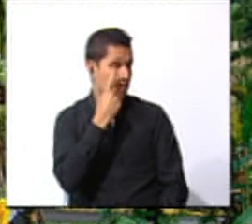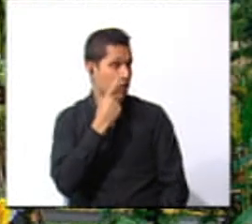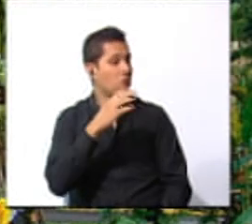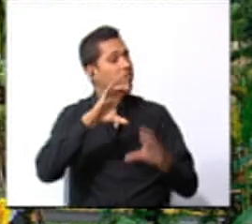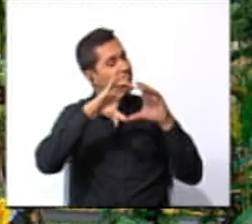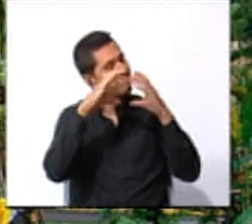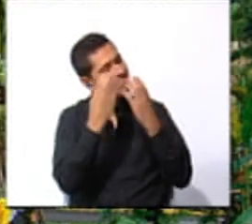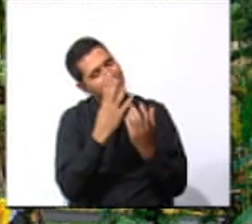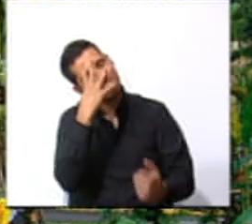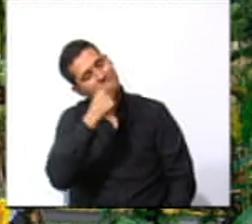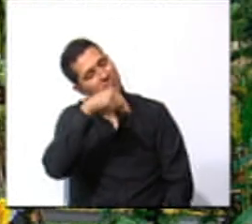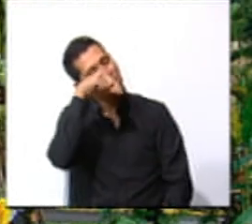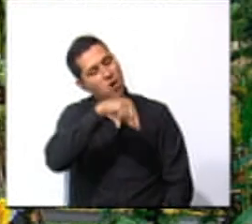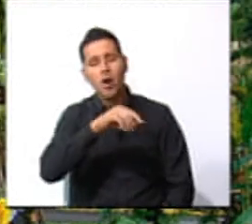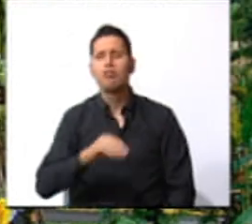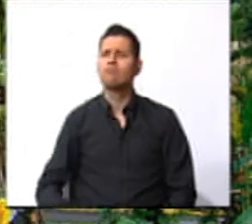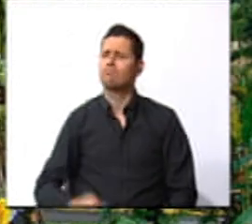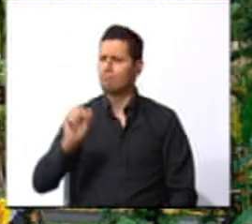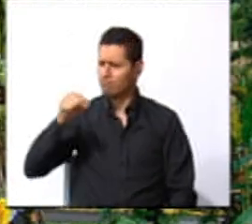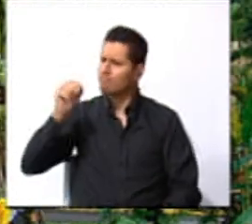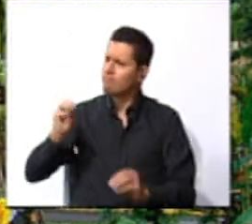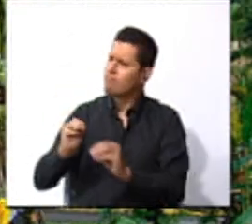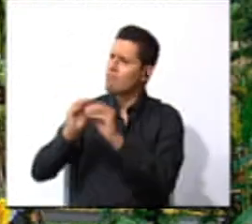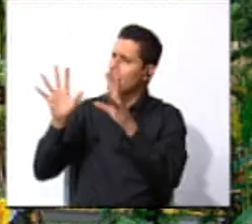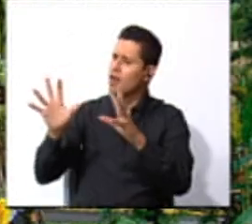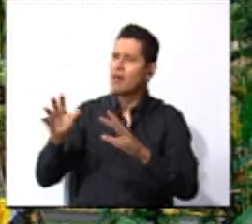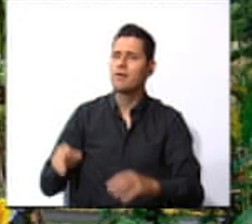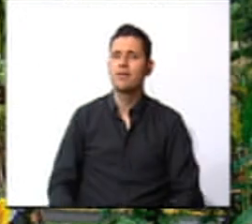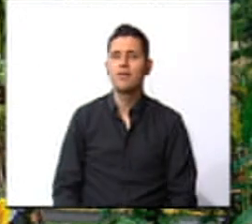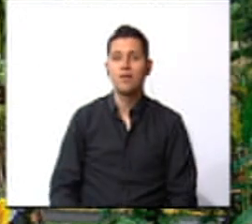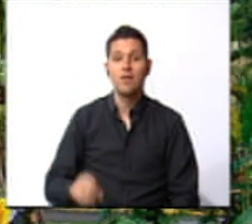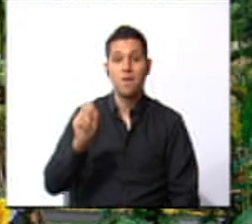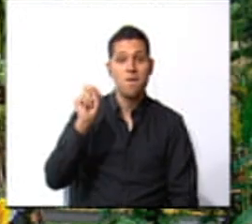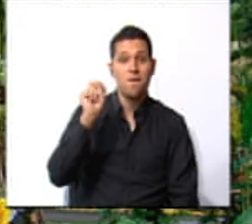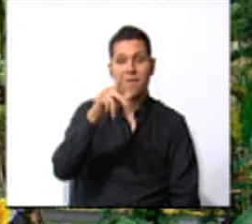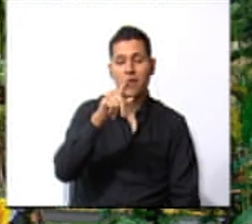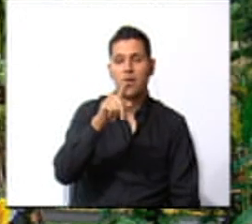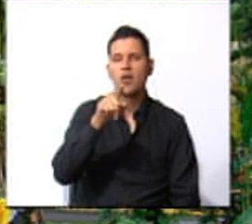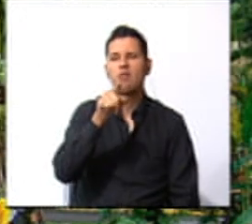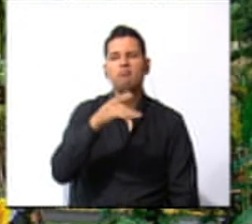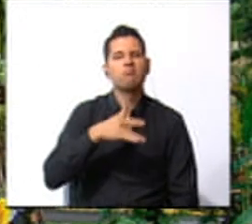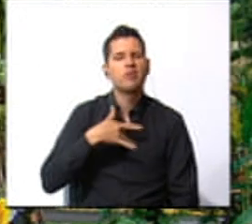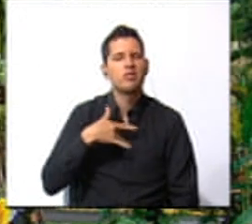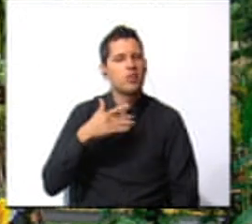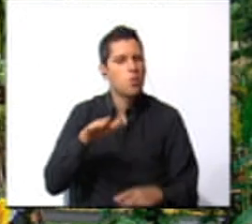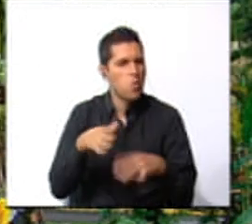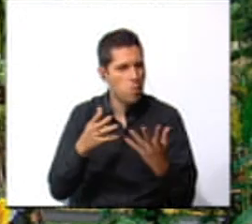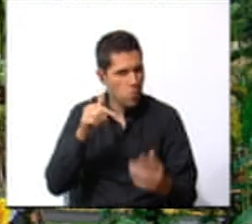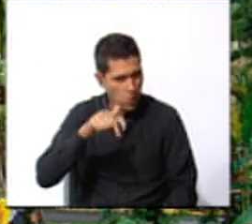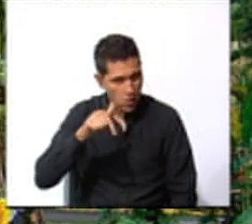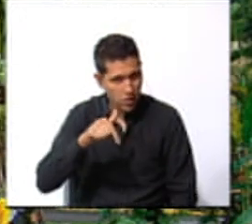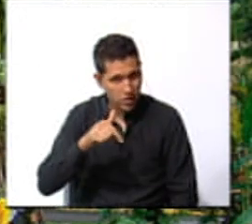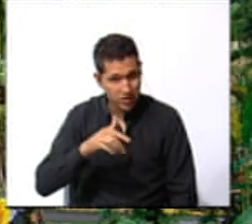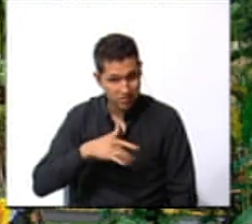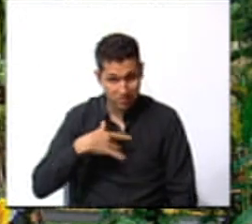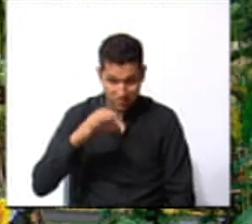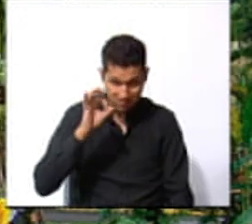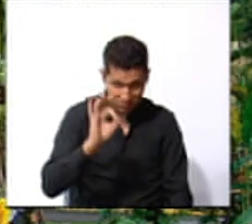yes, teacher, very nice. Well, how do you feel today? Are you great?